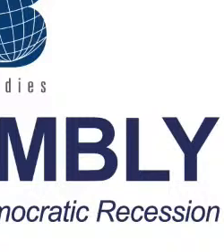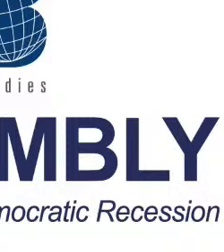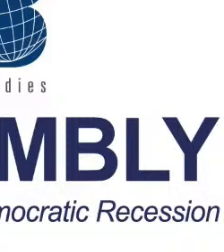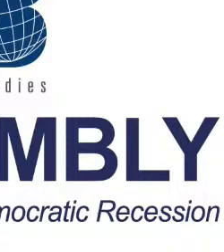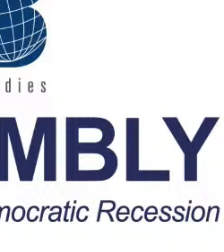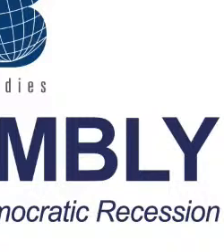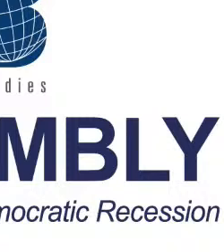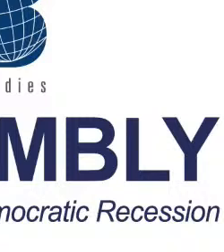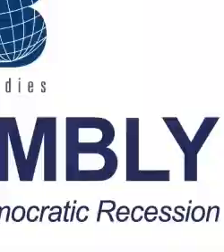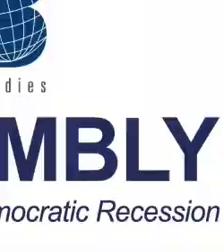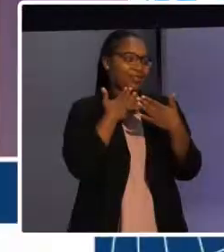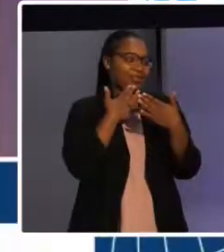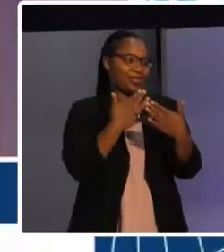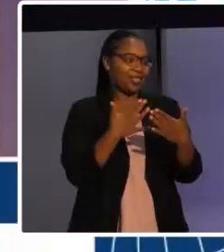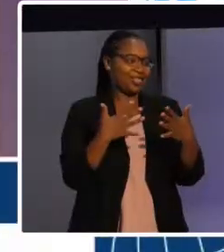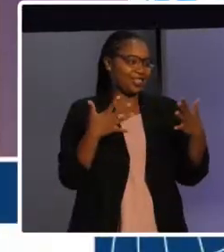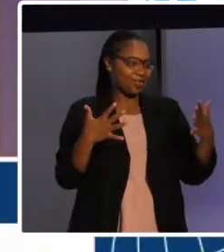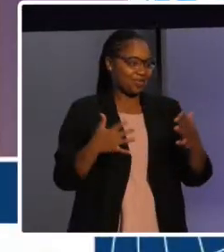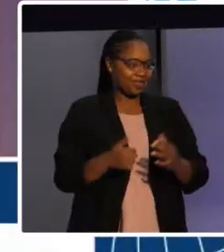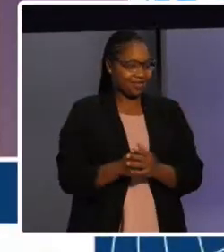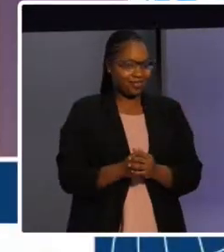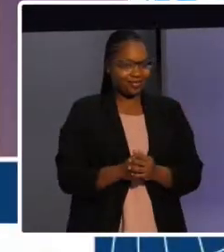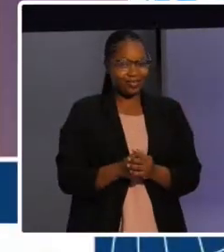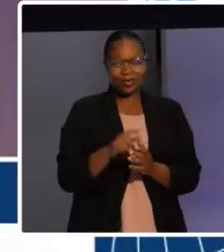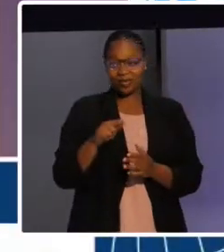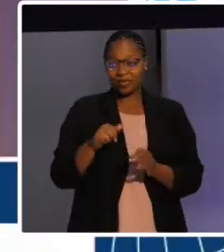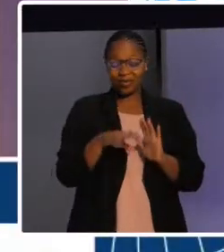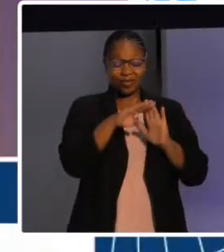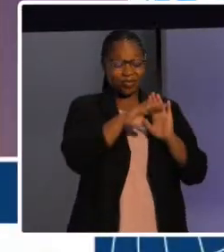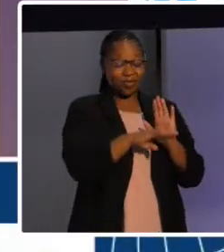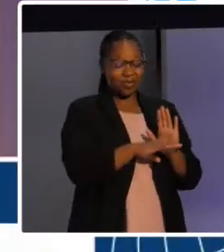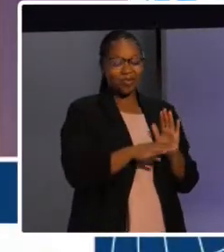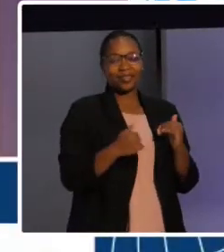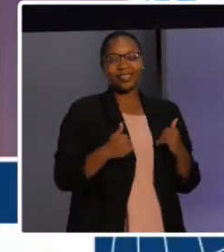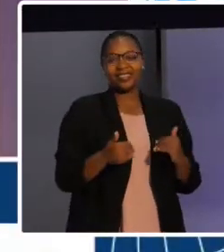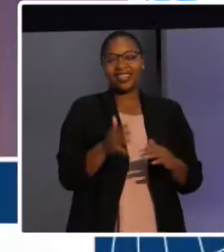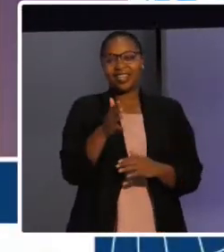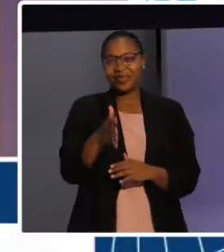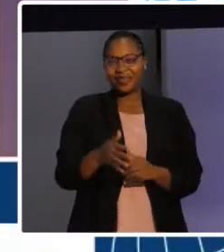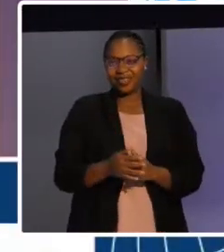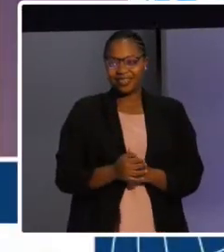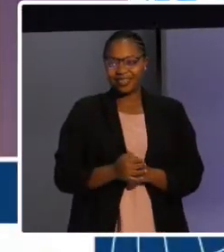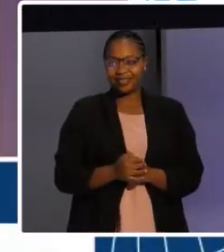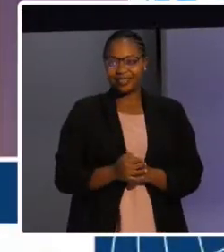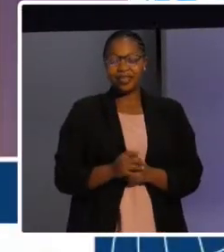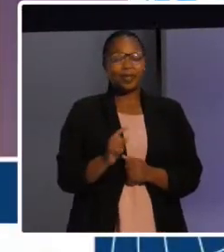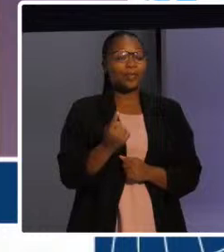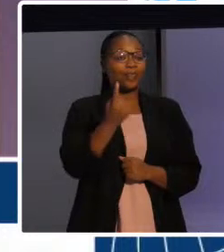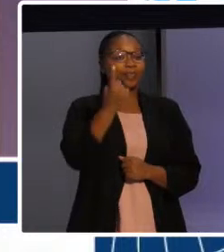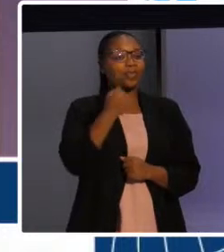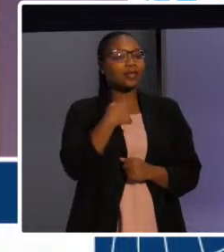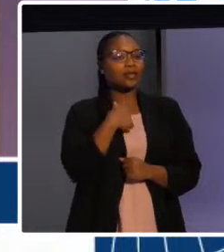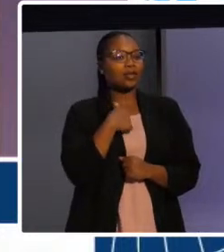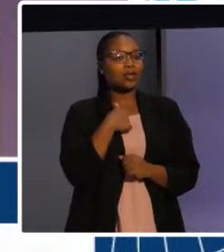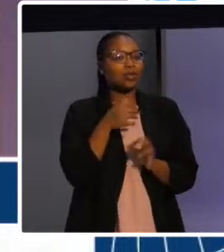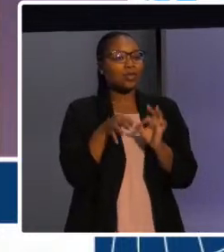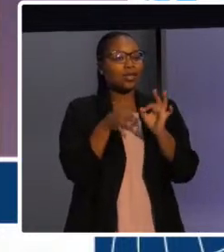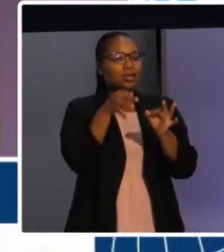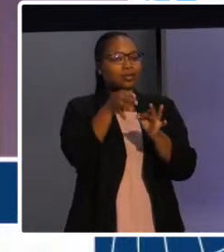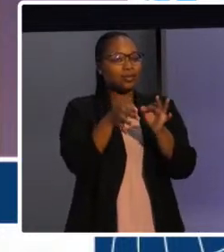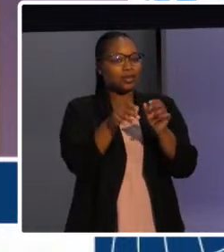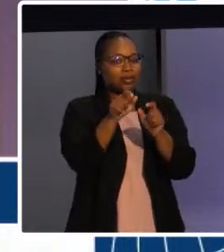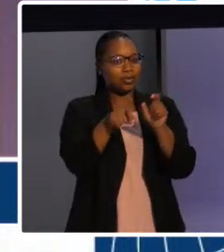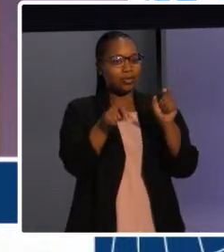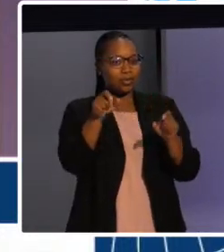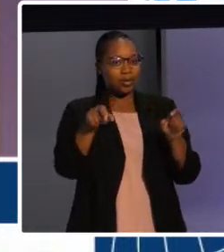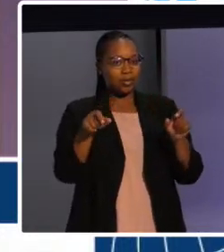Thank you very much. Let us begin. Let me first explain who is sitting in